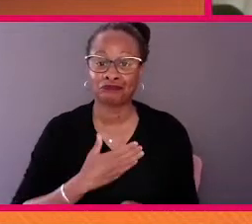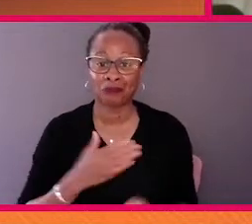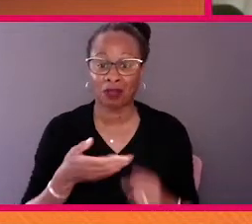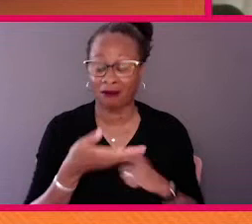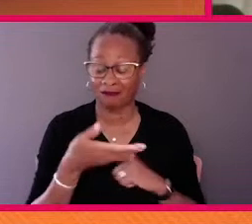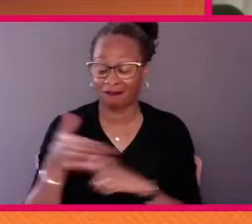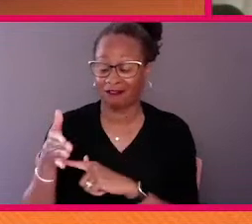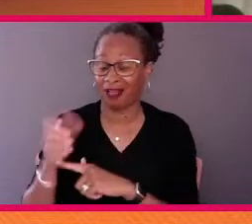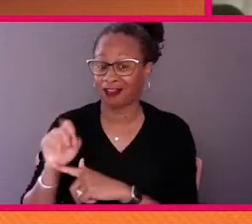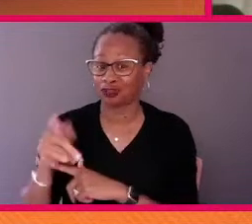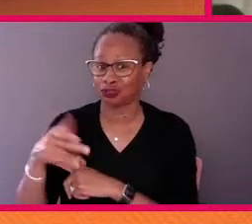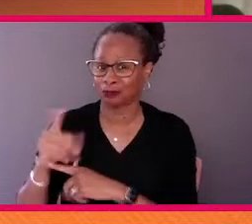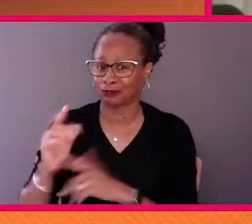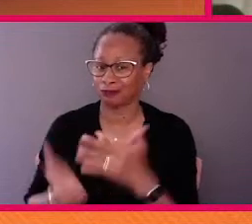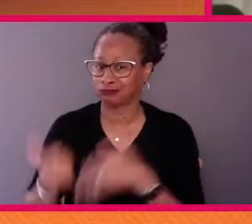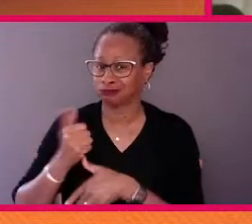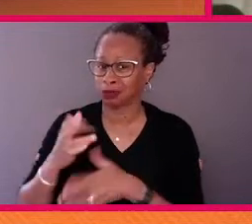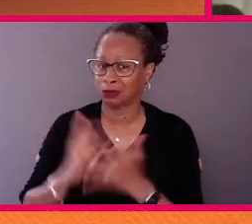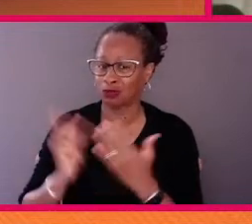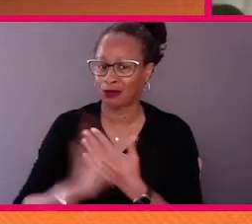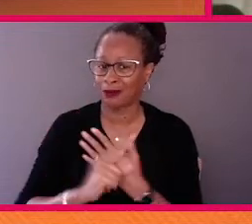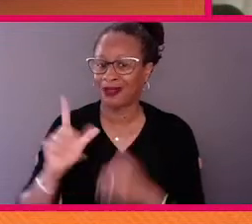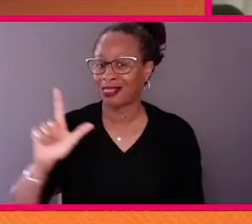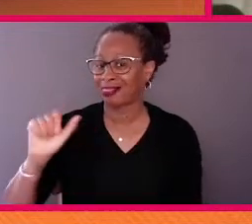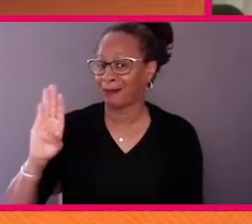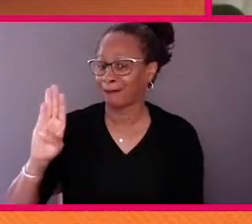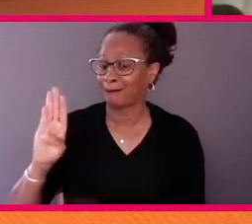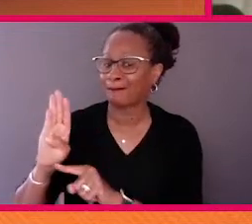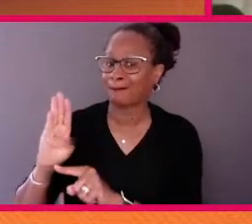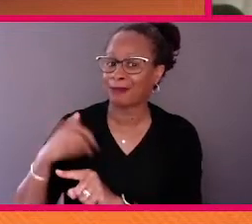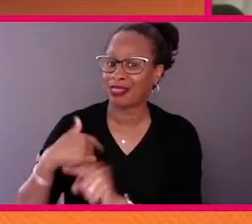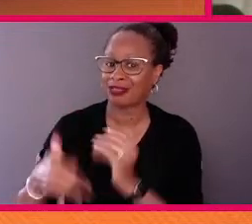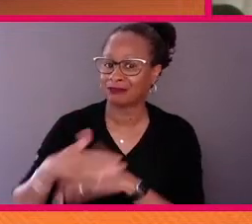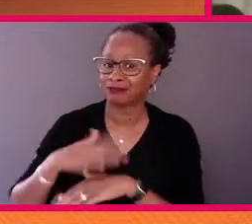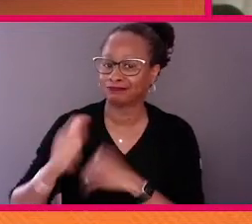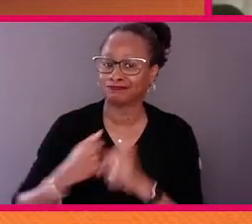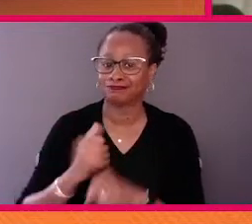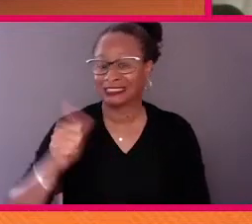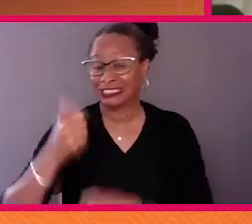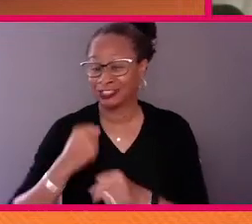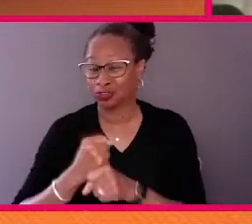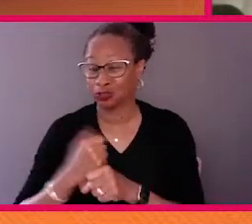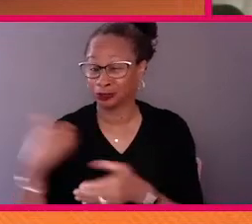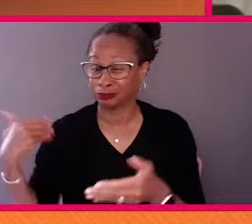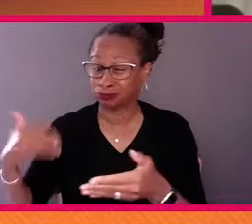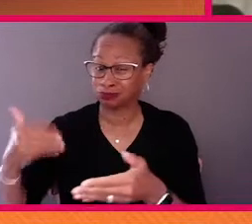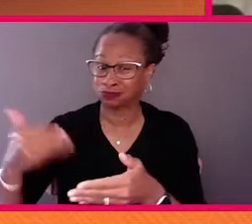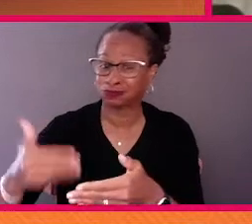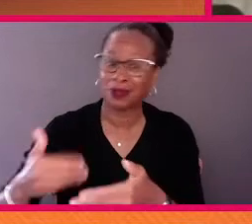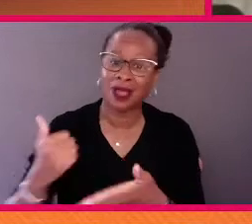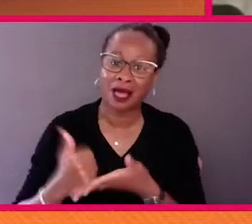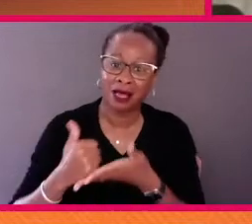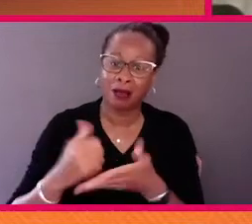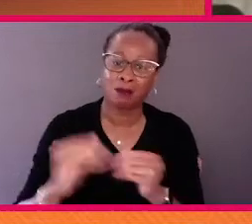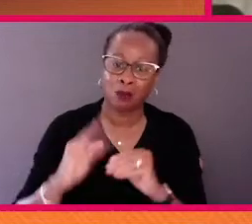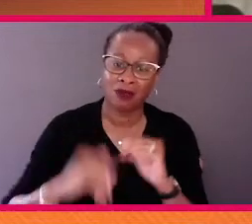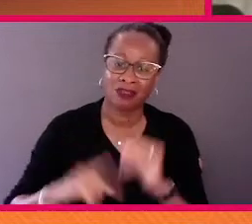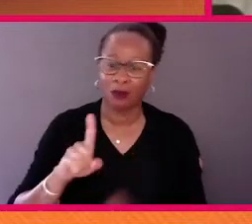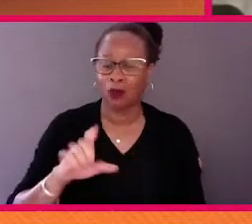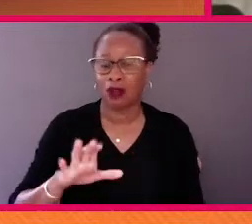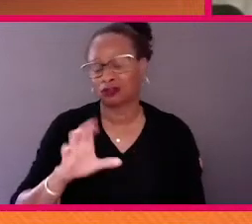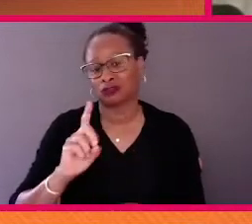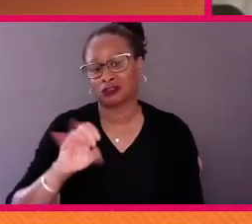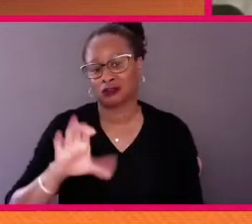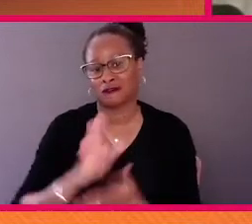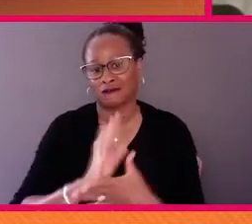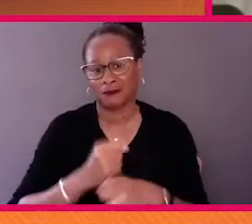our documentary lab, which over the course of over a decade has helped more than 100 documentary filmmakers